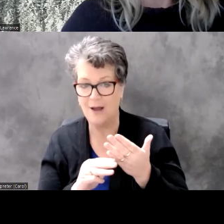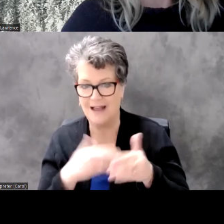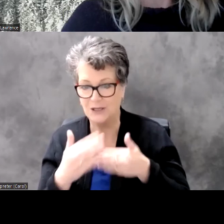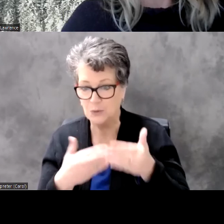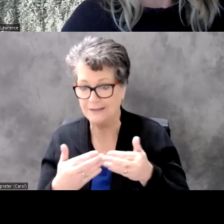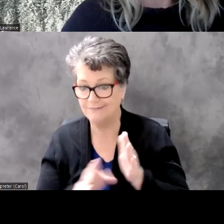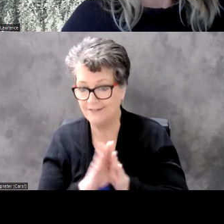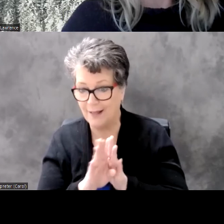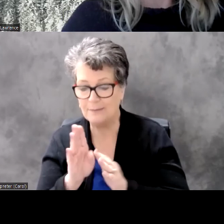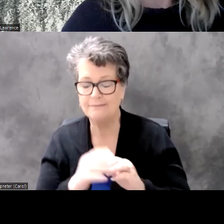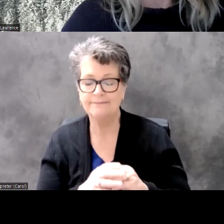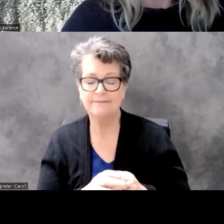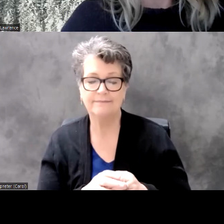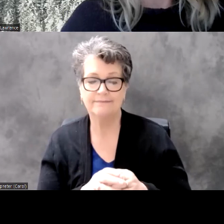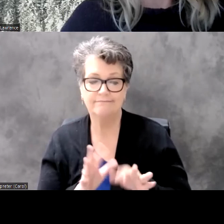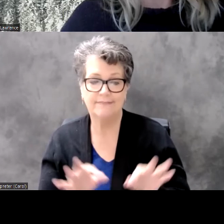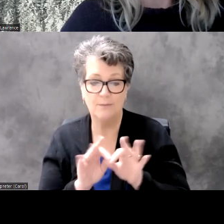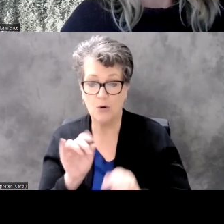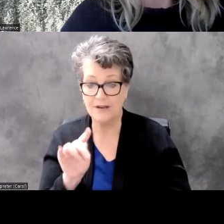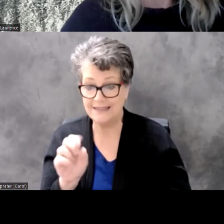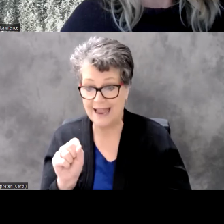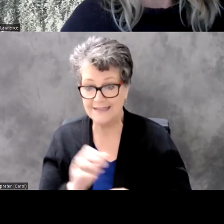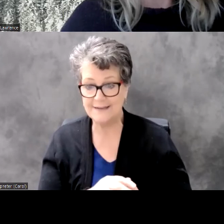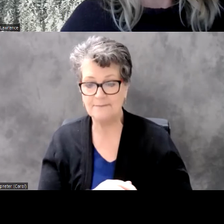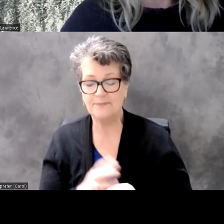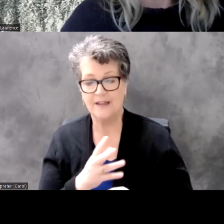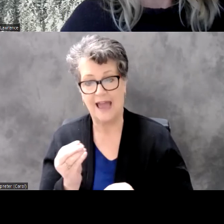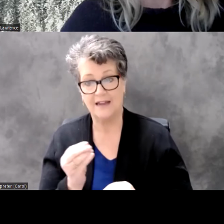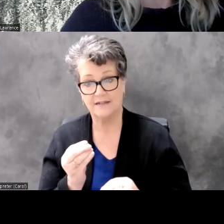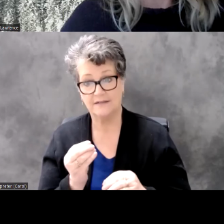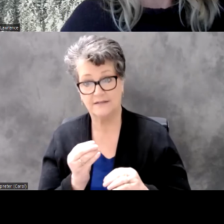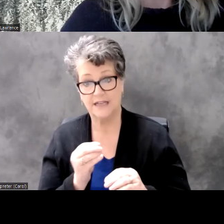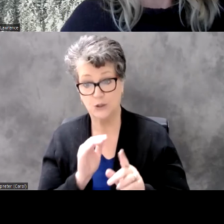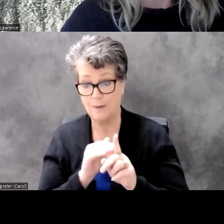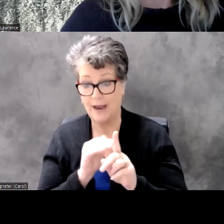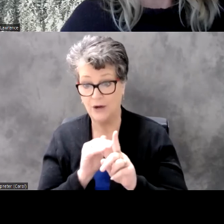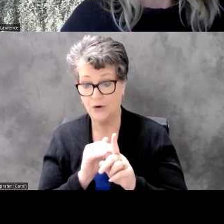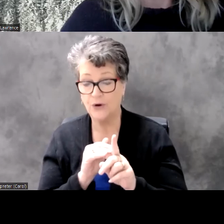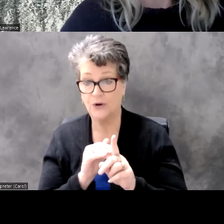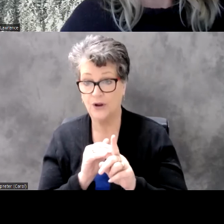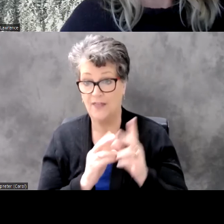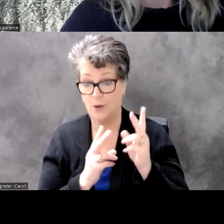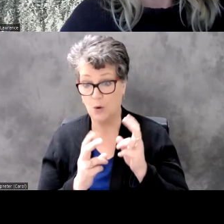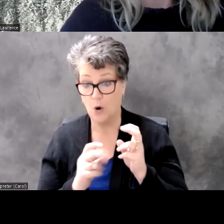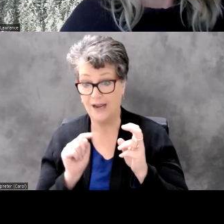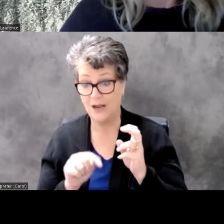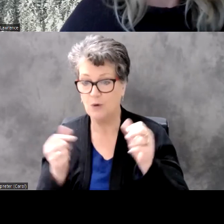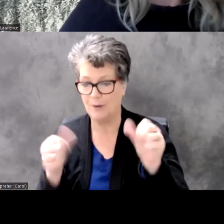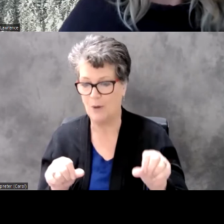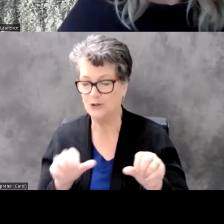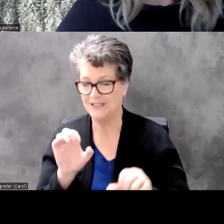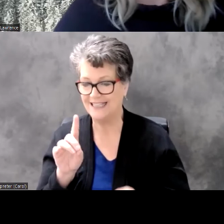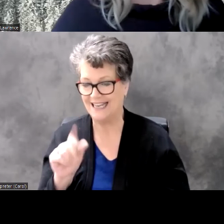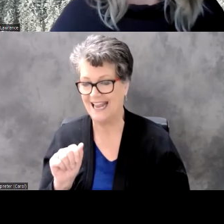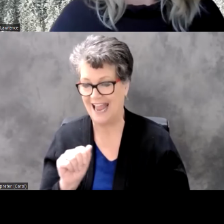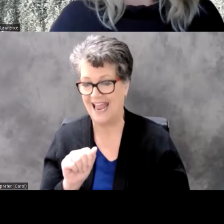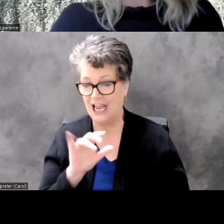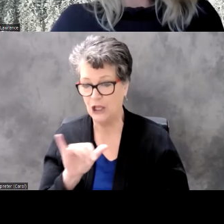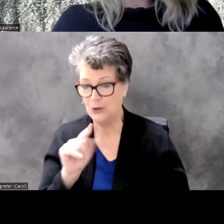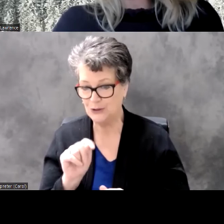including important dates and any updates. And then as a reminder, we will, the recording of the session will be posted to our CDA YouTube